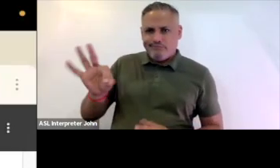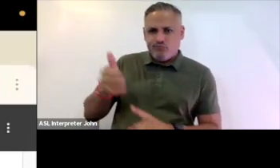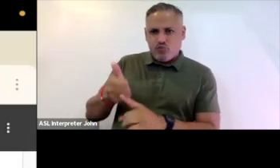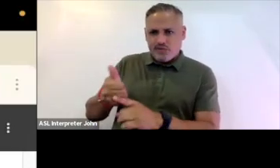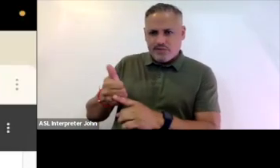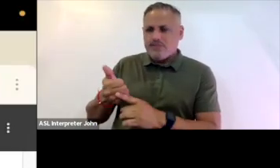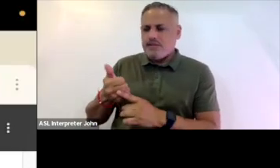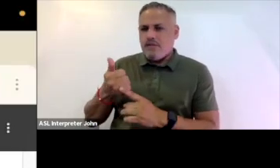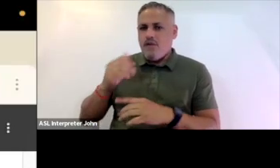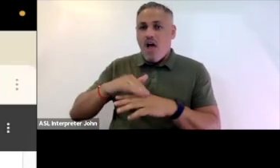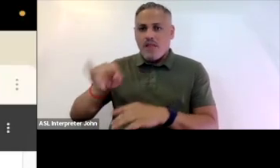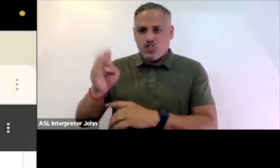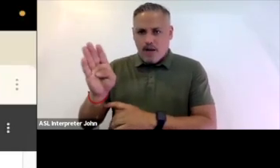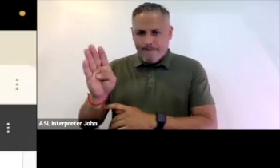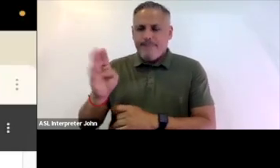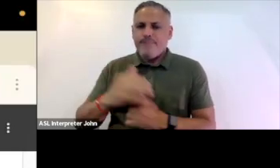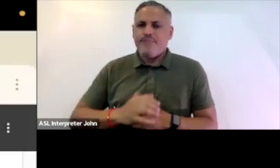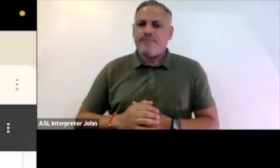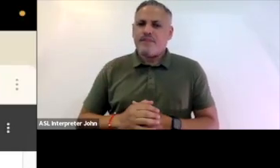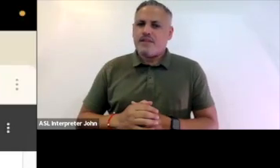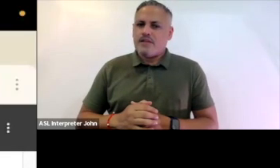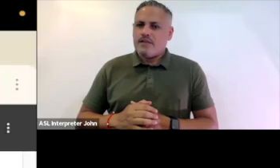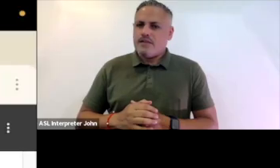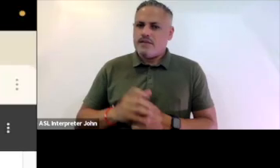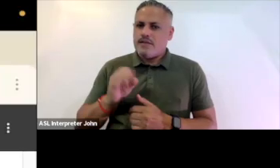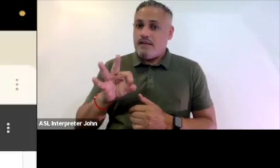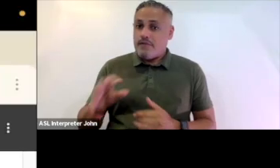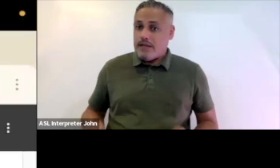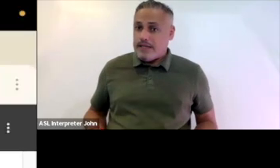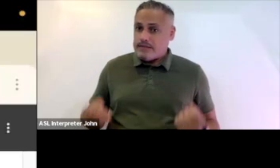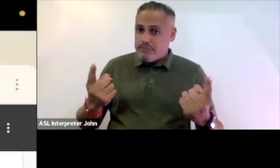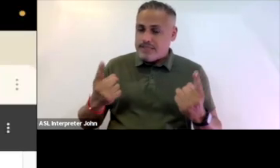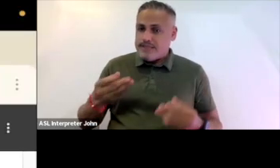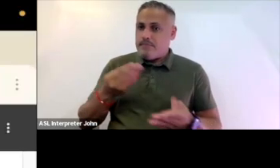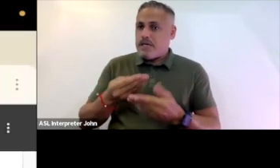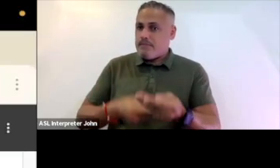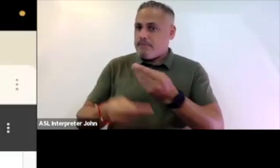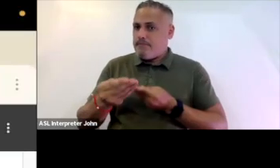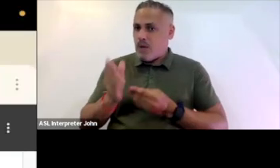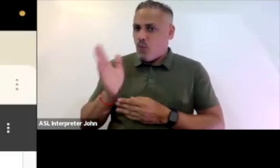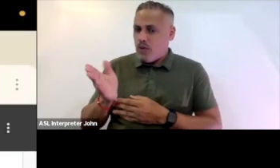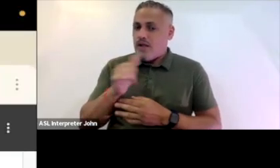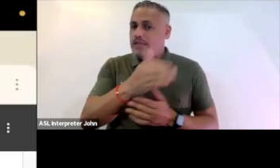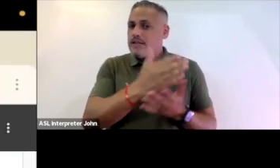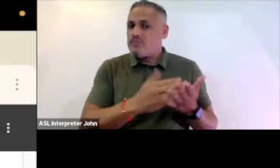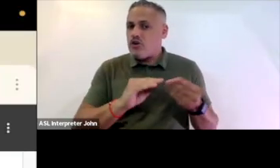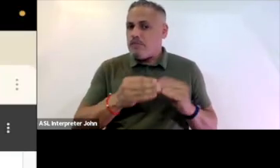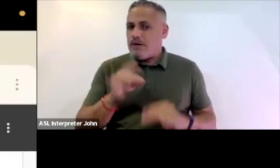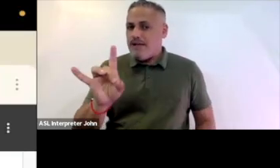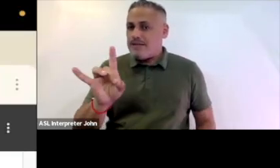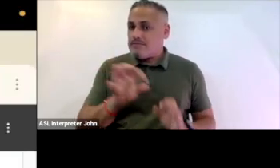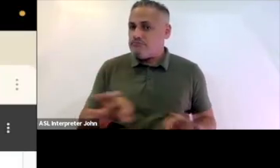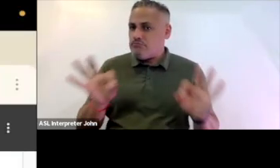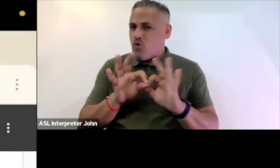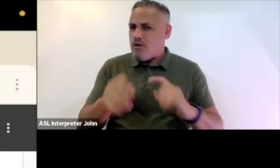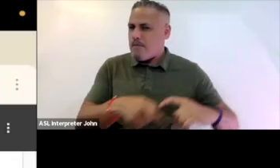you incur on the job, and if those expenses are going to be reimbursable. This section number 8 is very important.